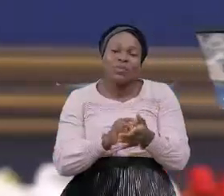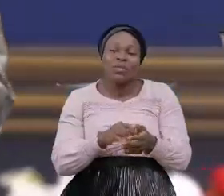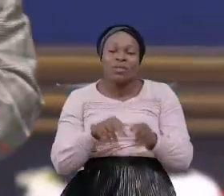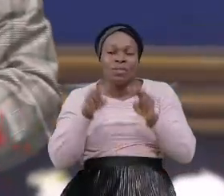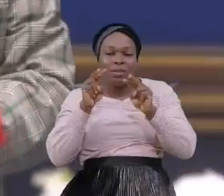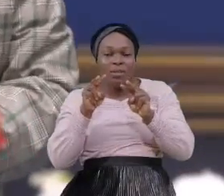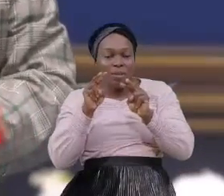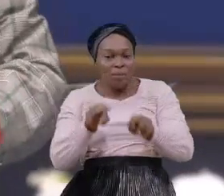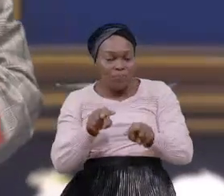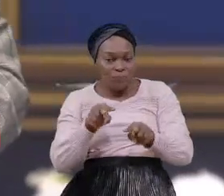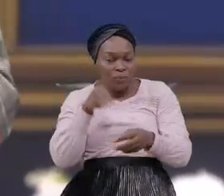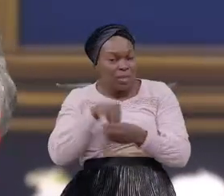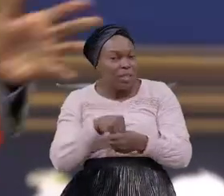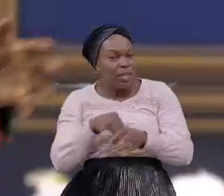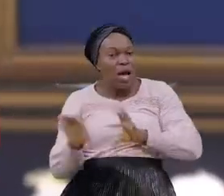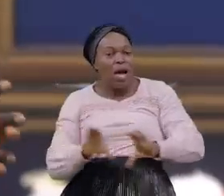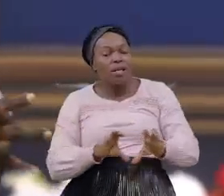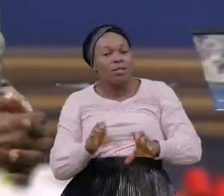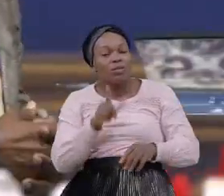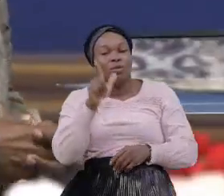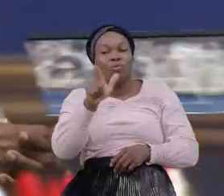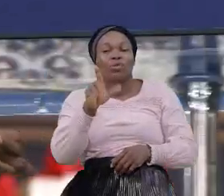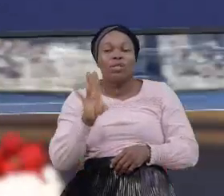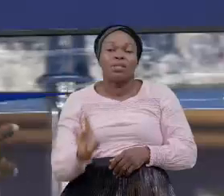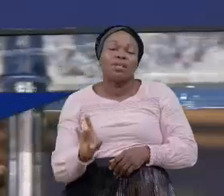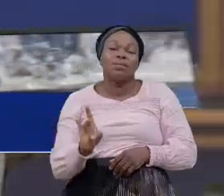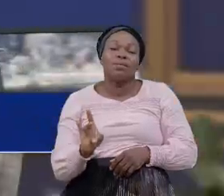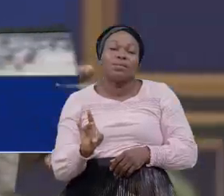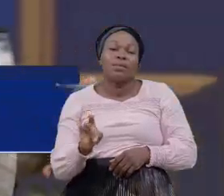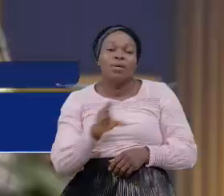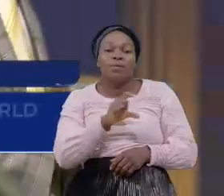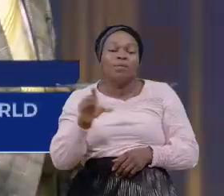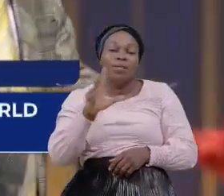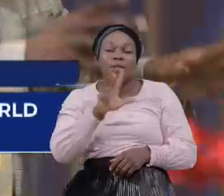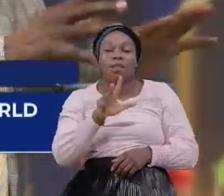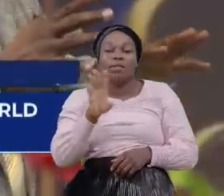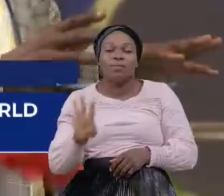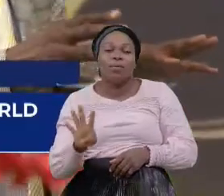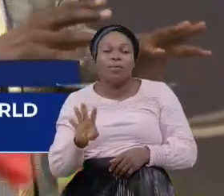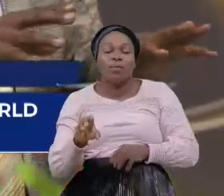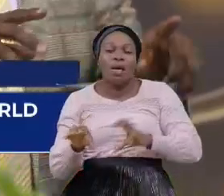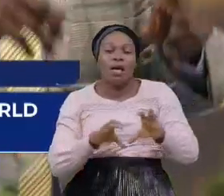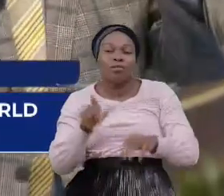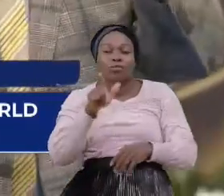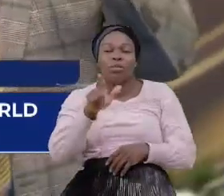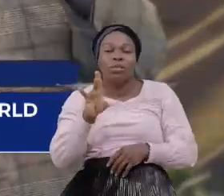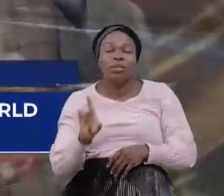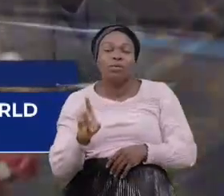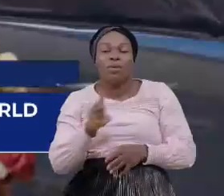chapter 27. I'm reading from verse 34 here. Acts chapter 27, Paul